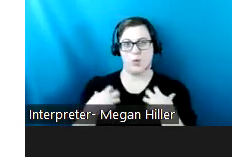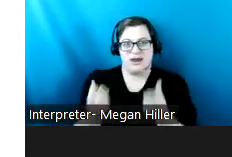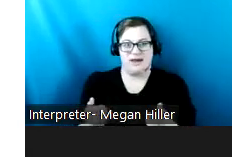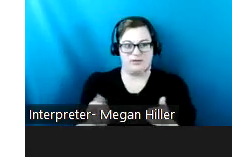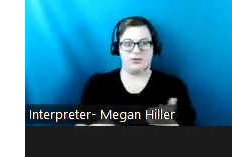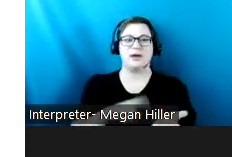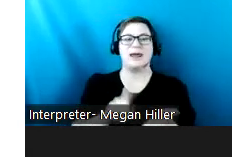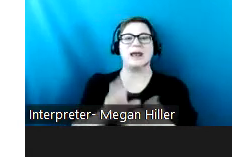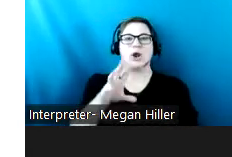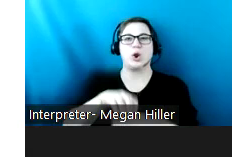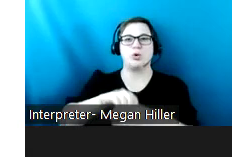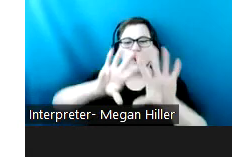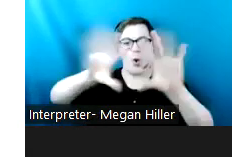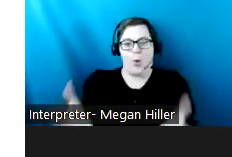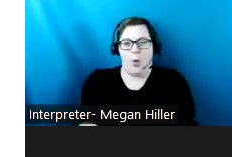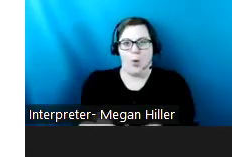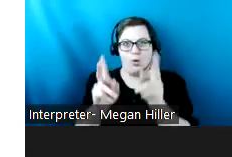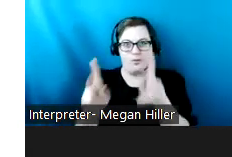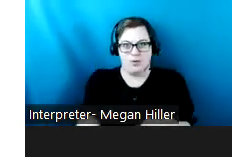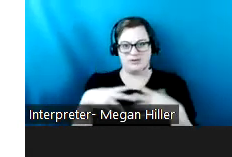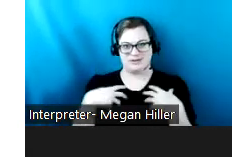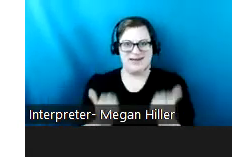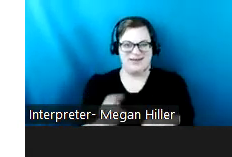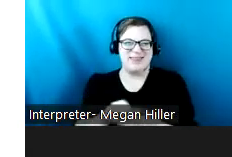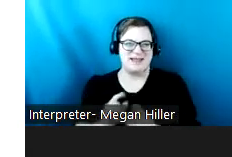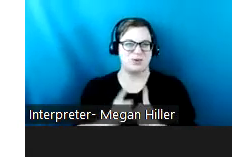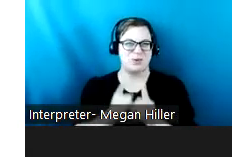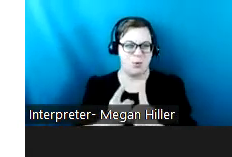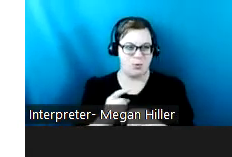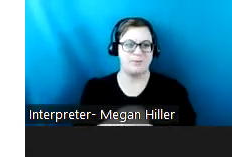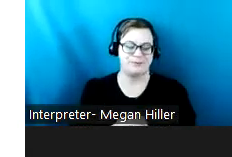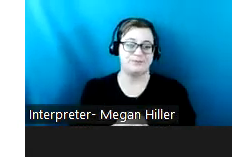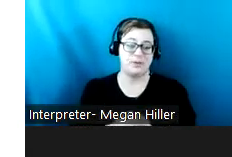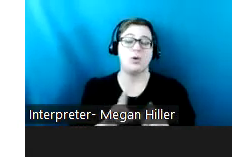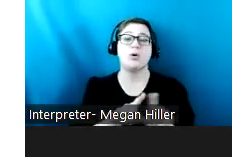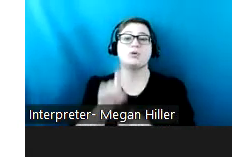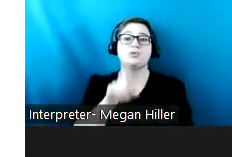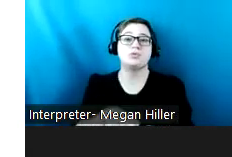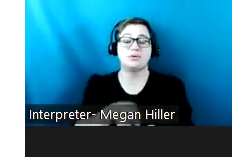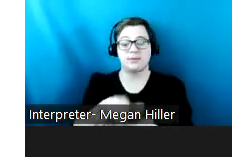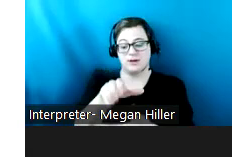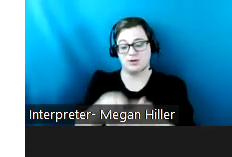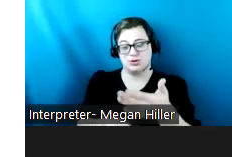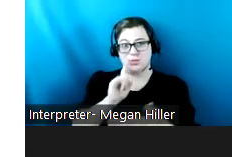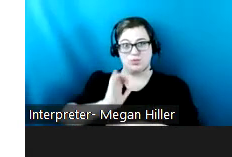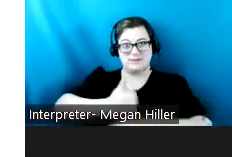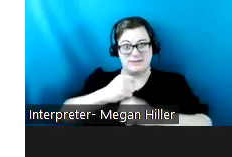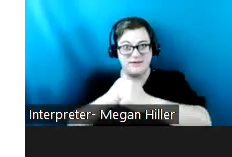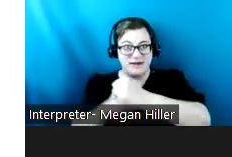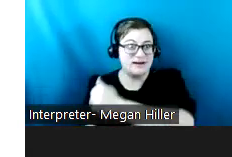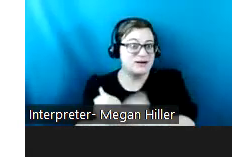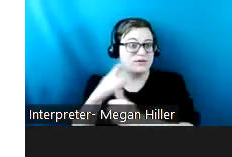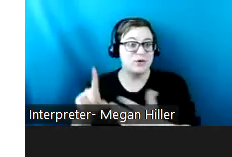person health as a goal that we're striving to achieve. You'll also notice that this chapter sets up the foundation for treating